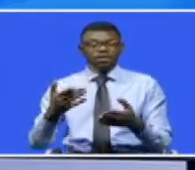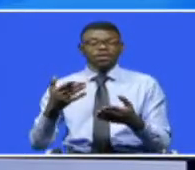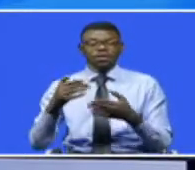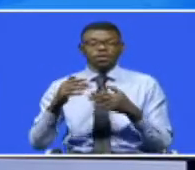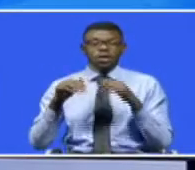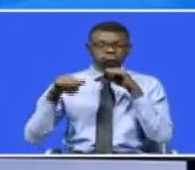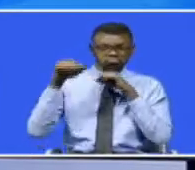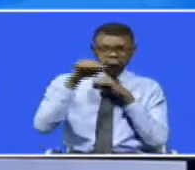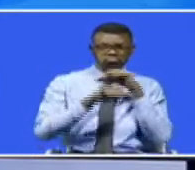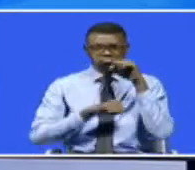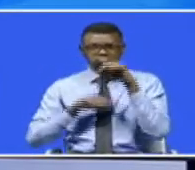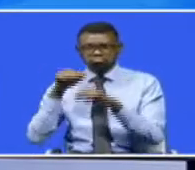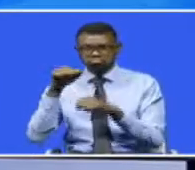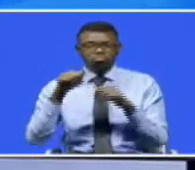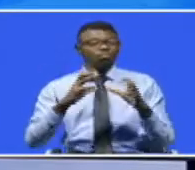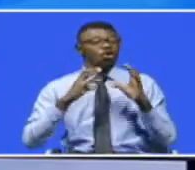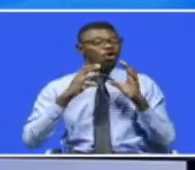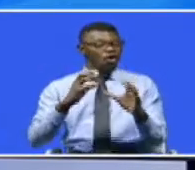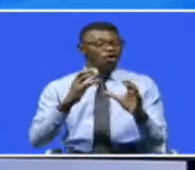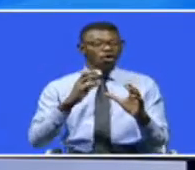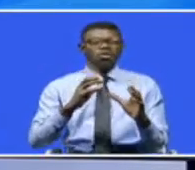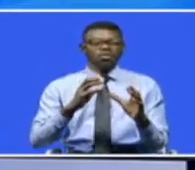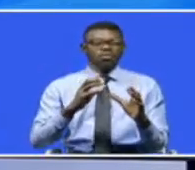Benjamin Musa has guaranteed that the